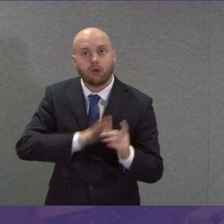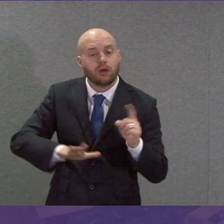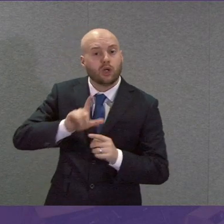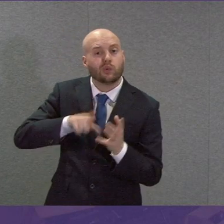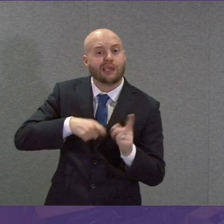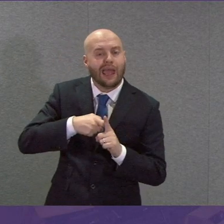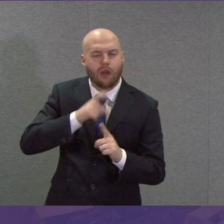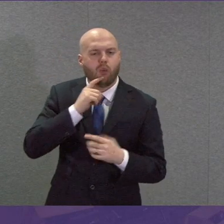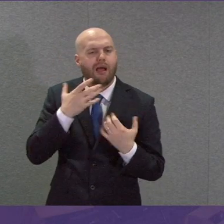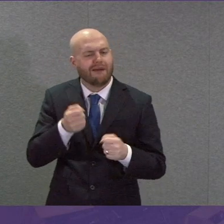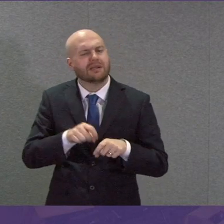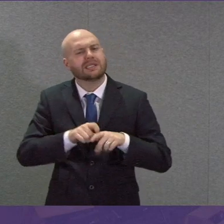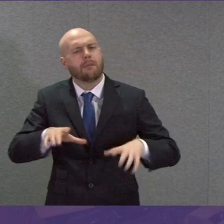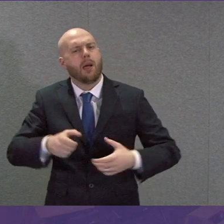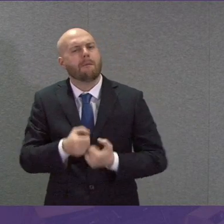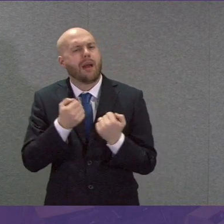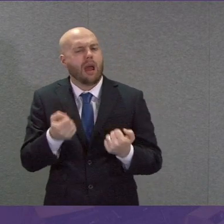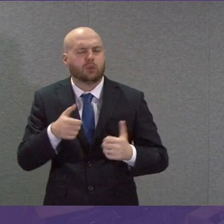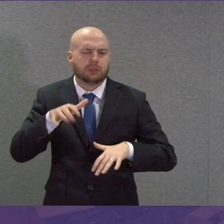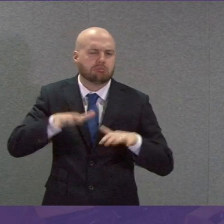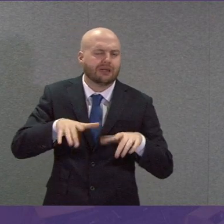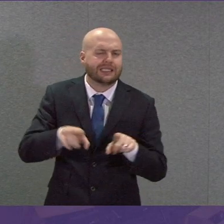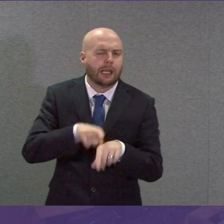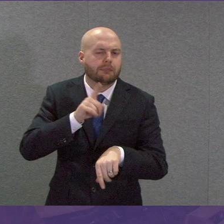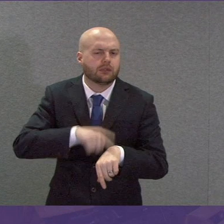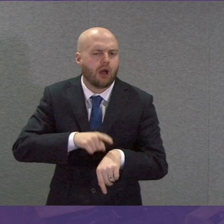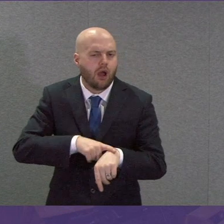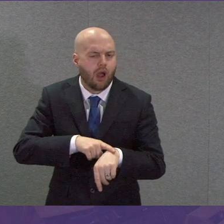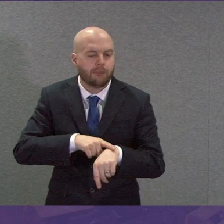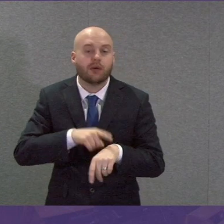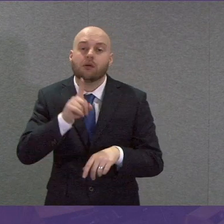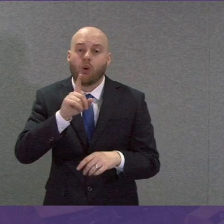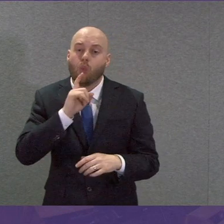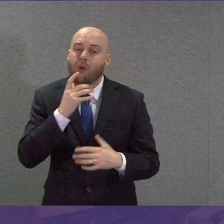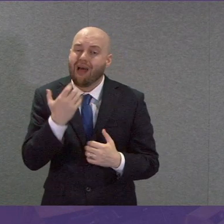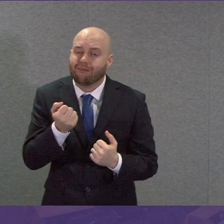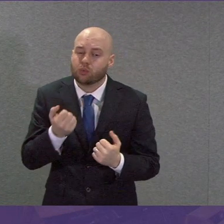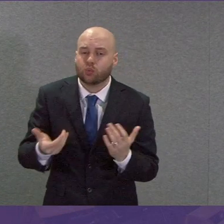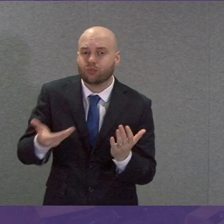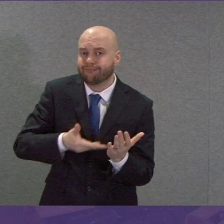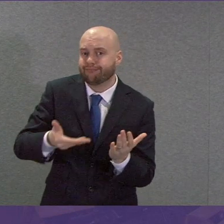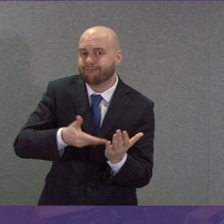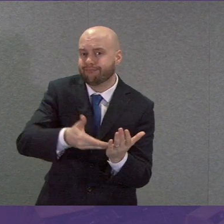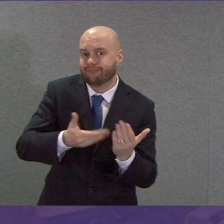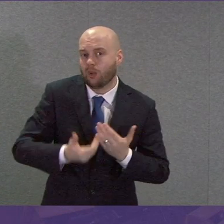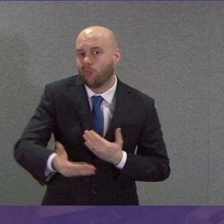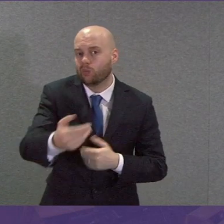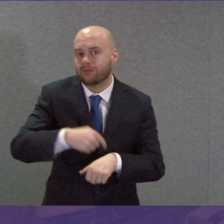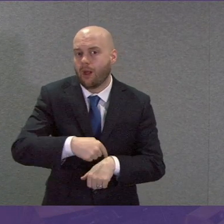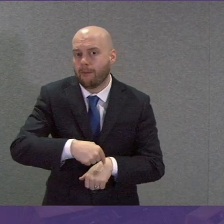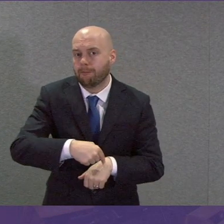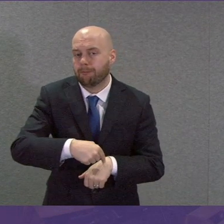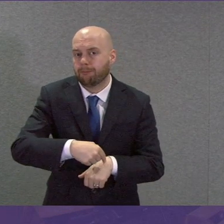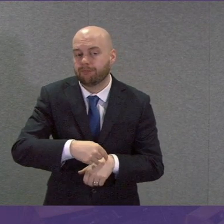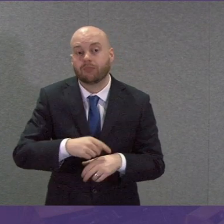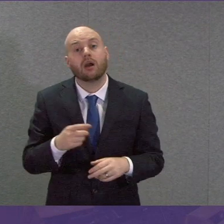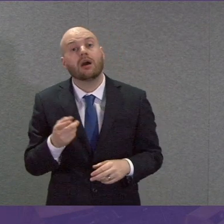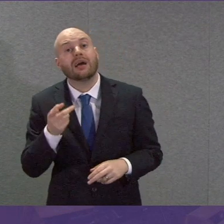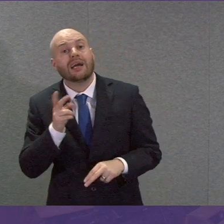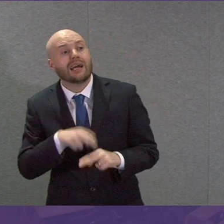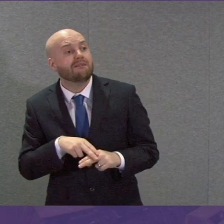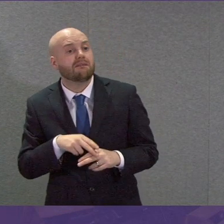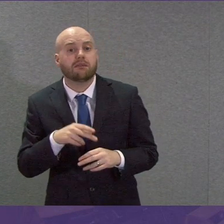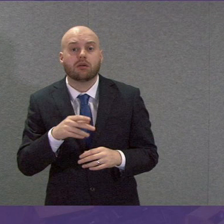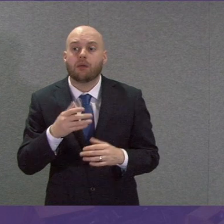royal assent. We of course recognise the immense seriousness of the current situation and the further risks we now face if, as the scientific